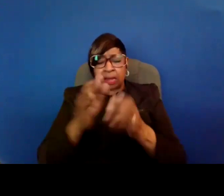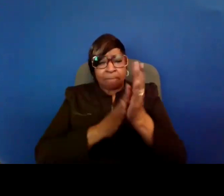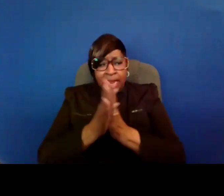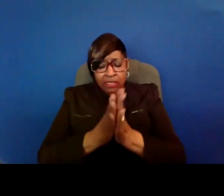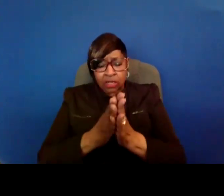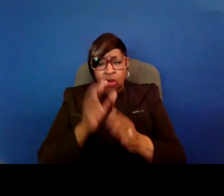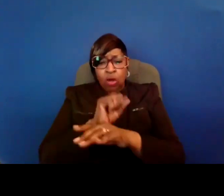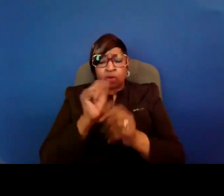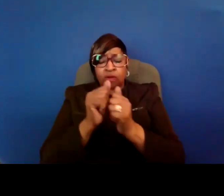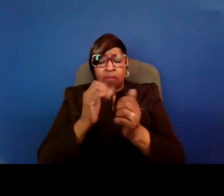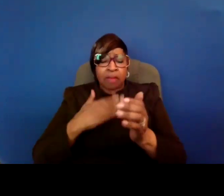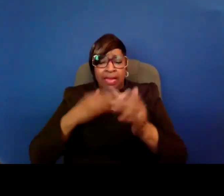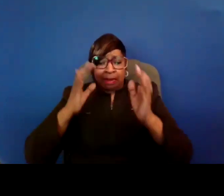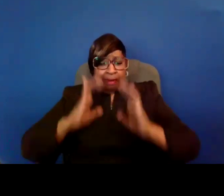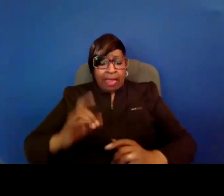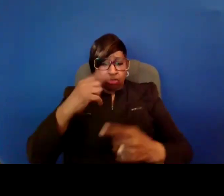around.